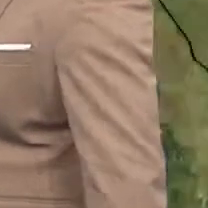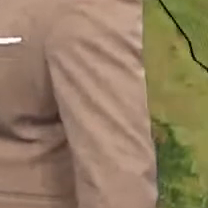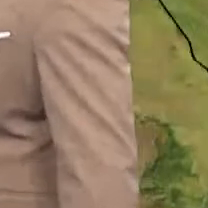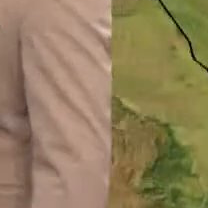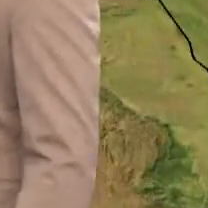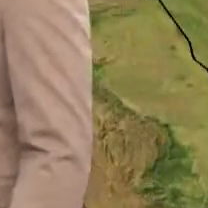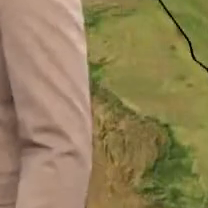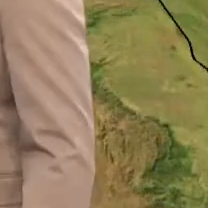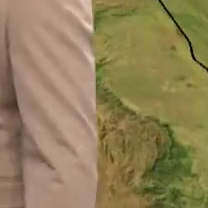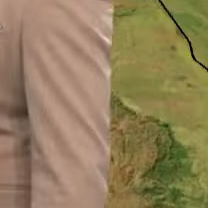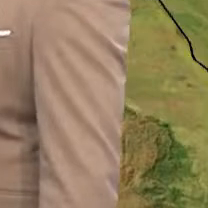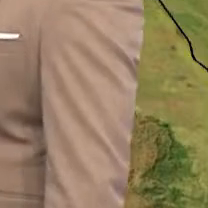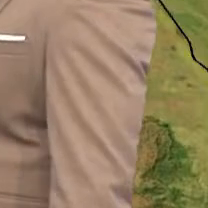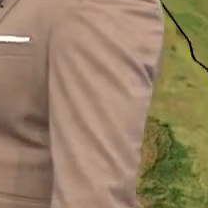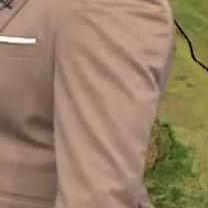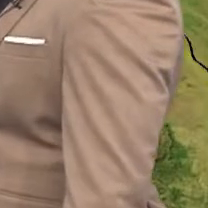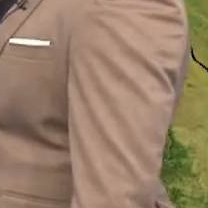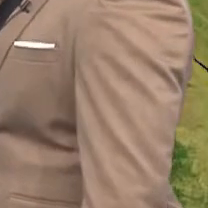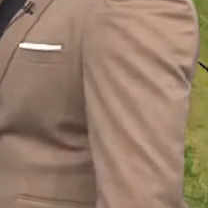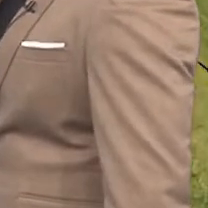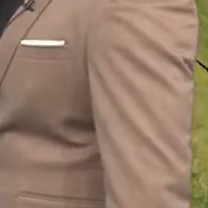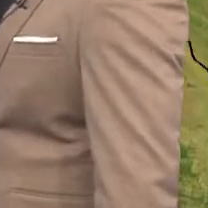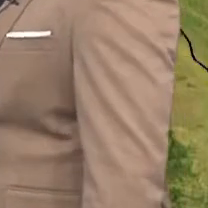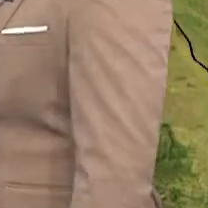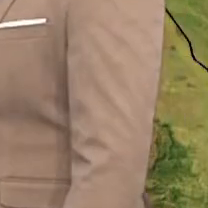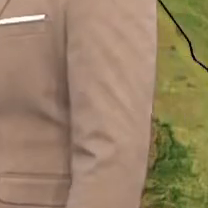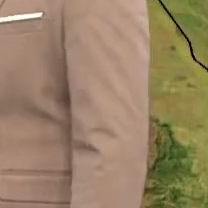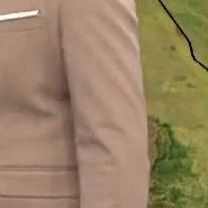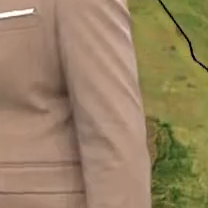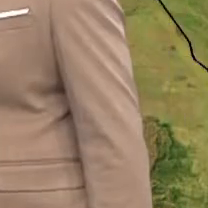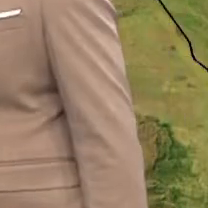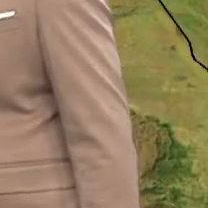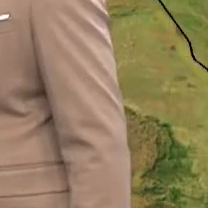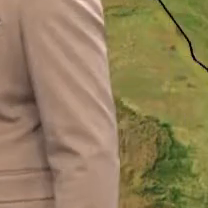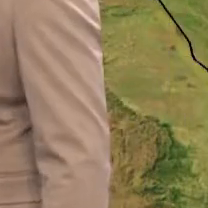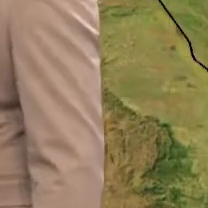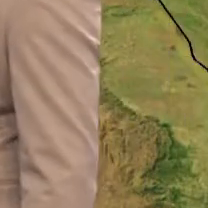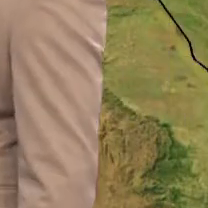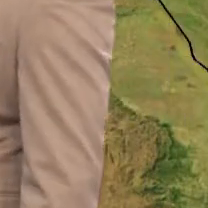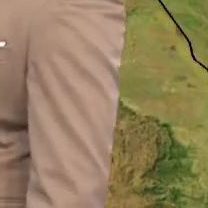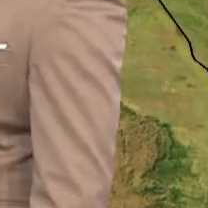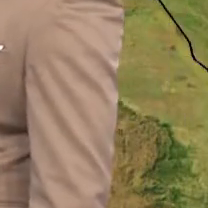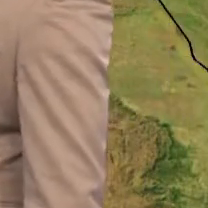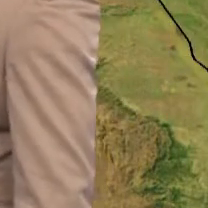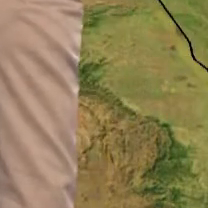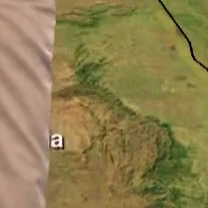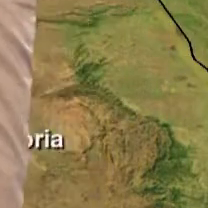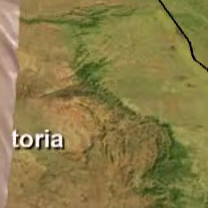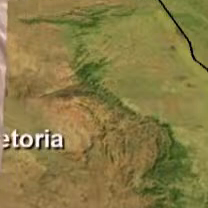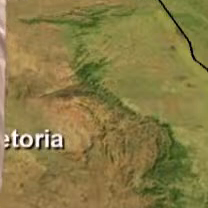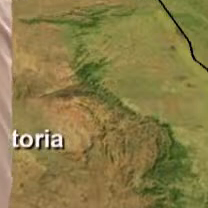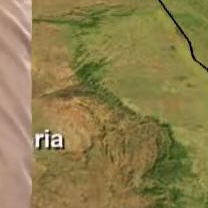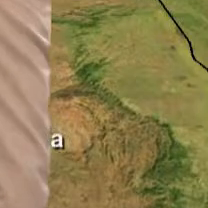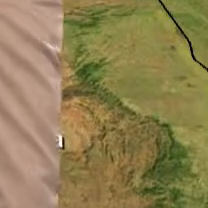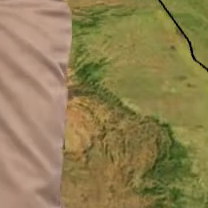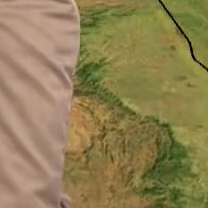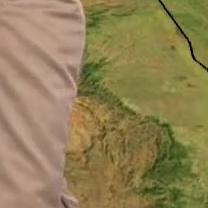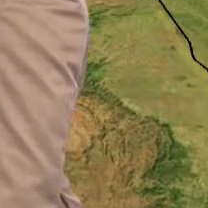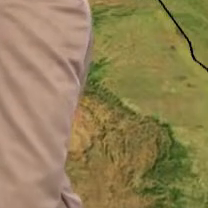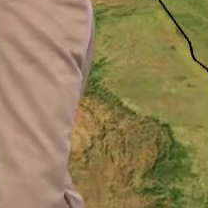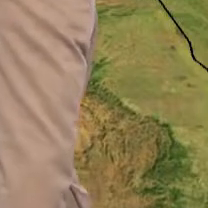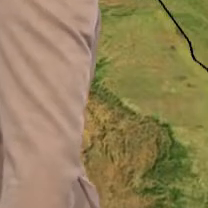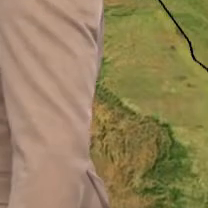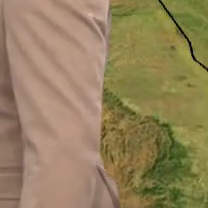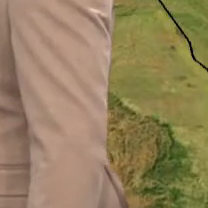As for tomorrow, we're expecting partly cloudy conditions over the entire country, with possibility of isolated thunder showers over some areas of Ganzi, Kalahari,